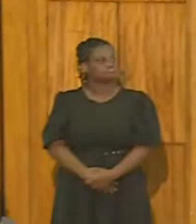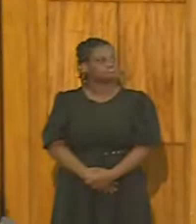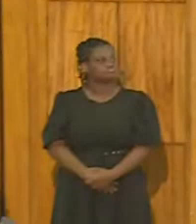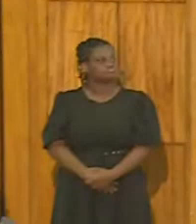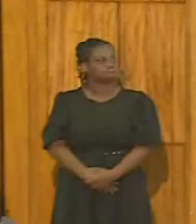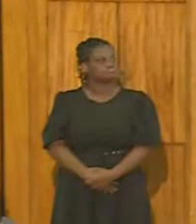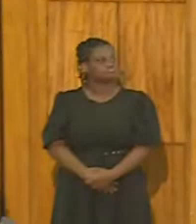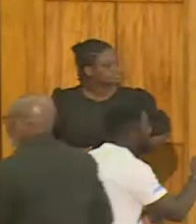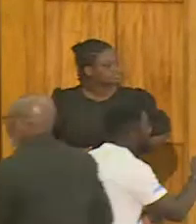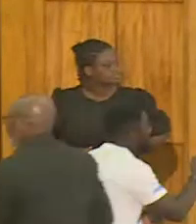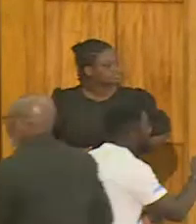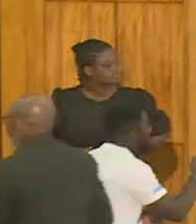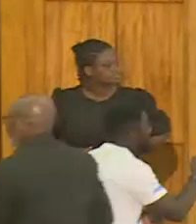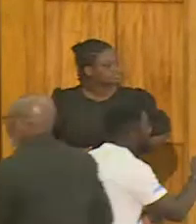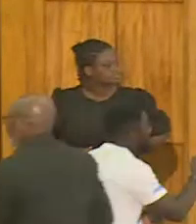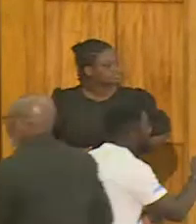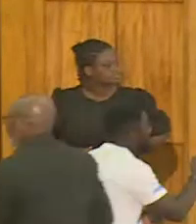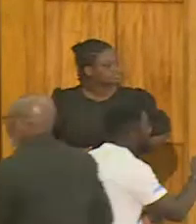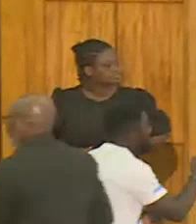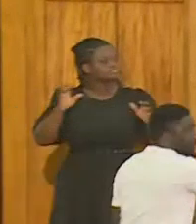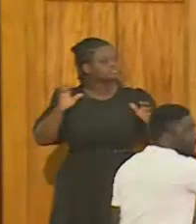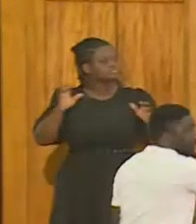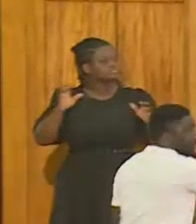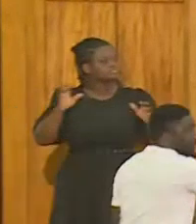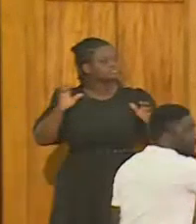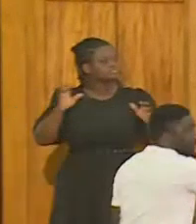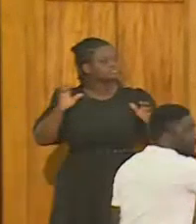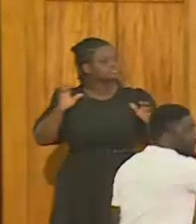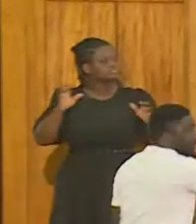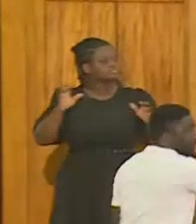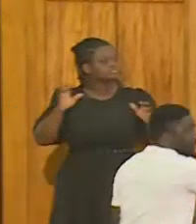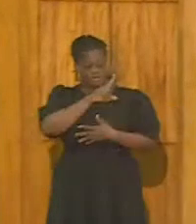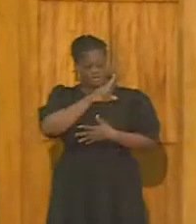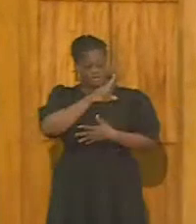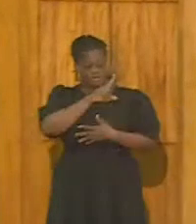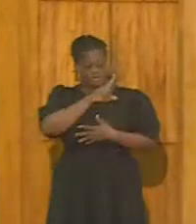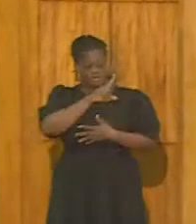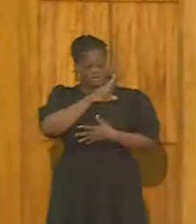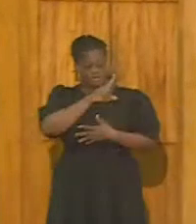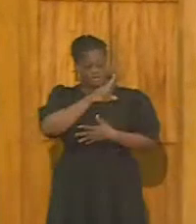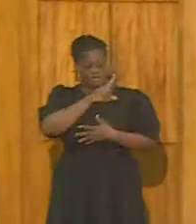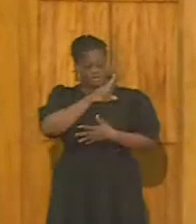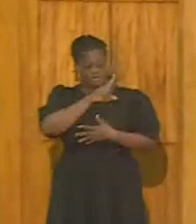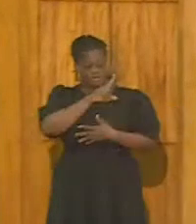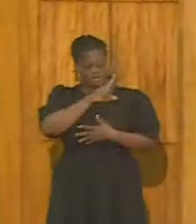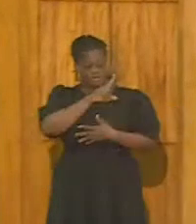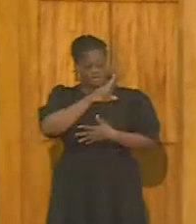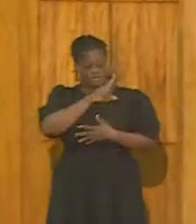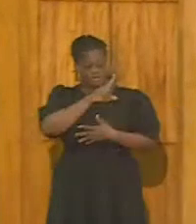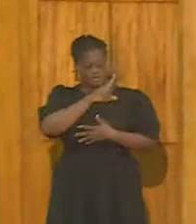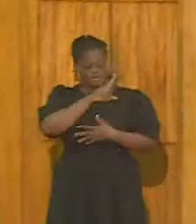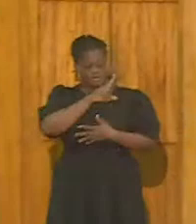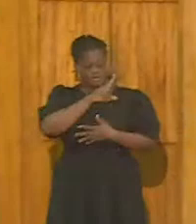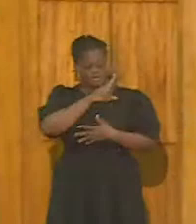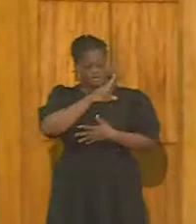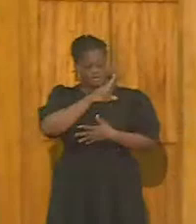Thank you very much. So my question is to La Côte d'Ivoire. I wanted to speak French,